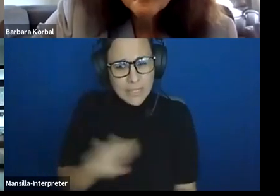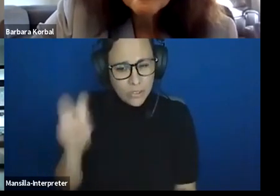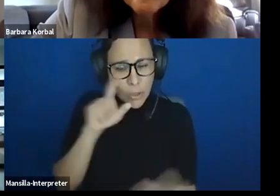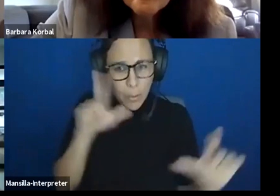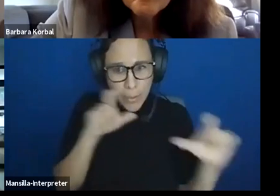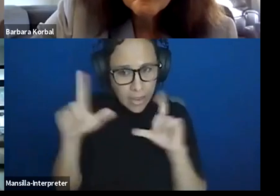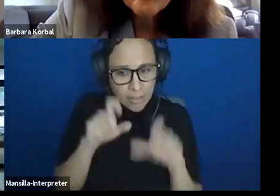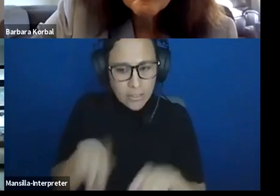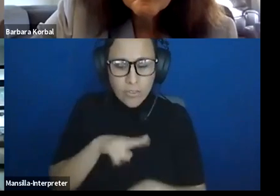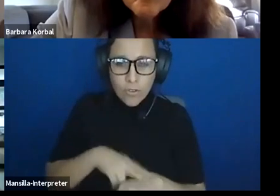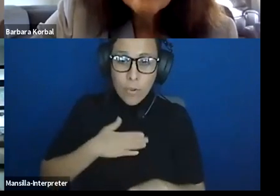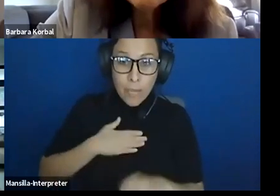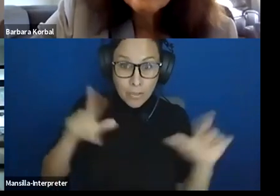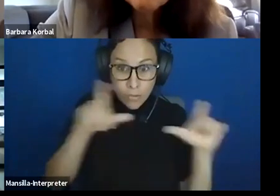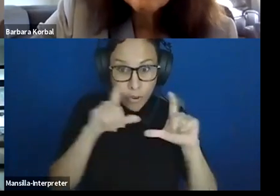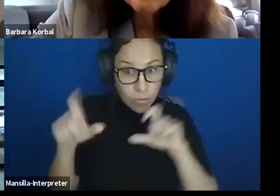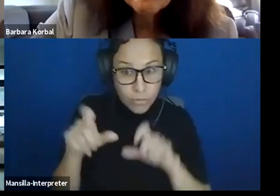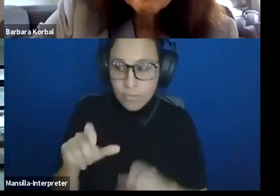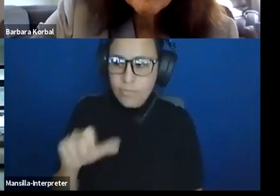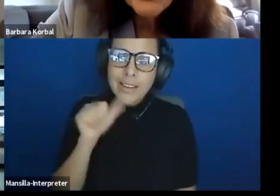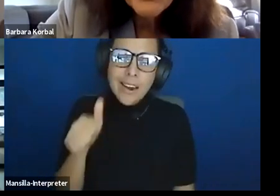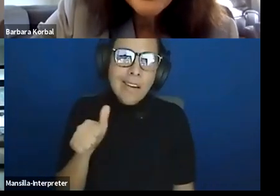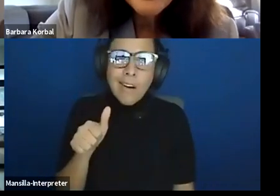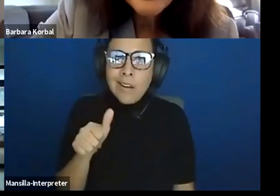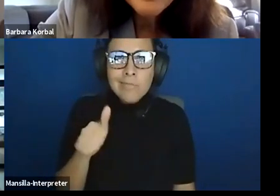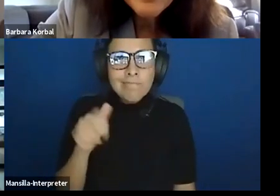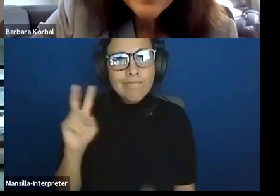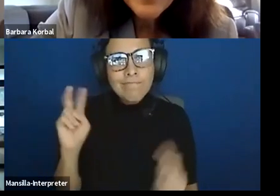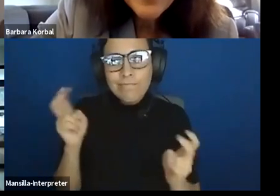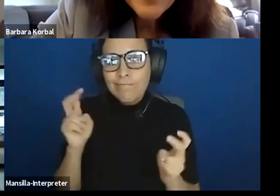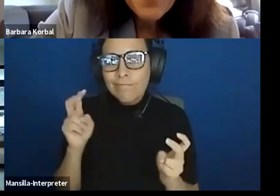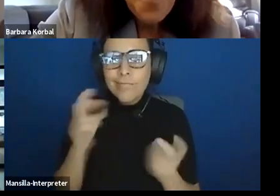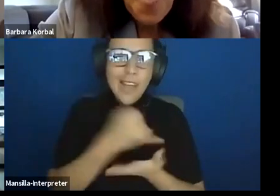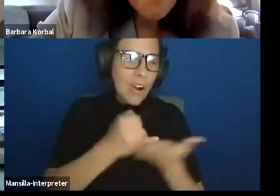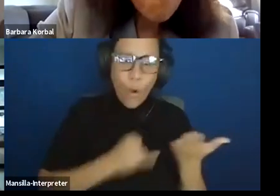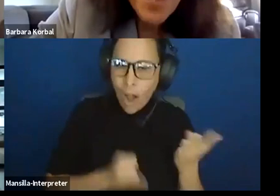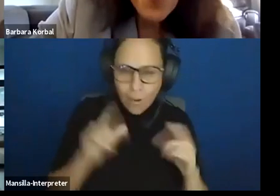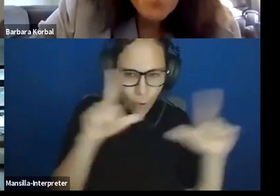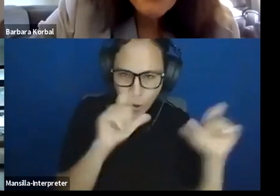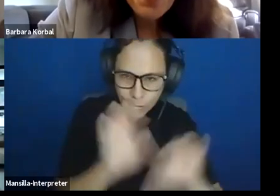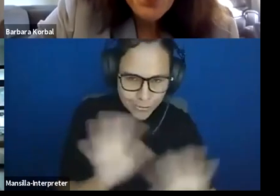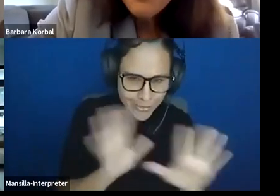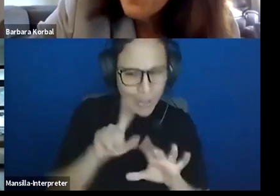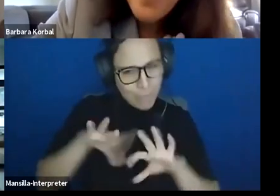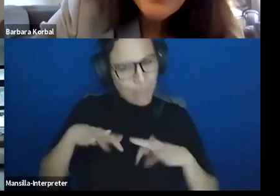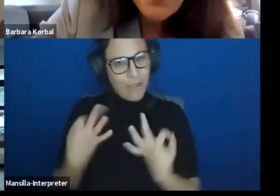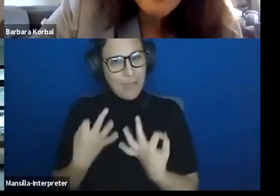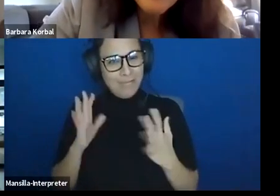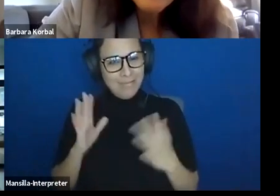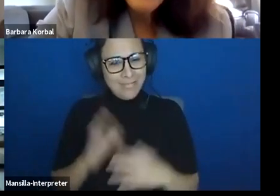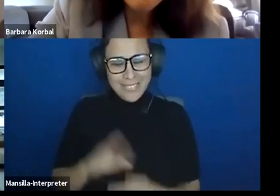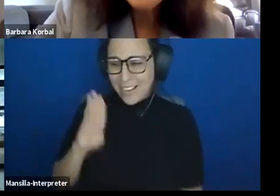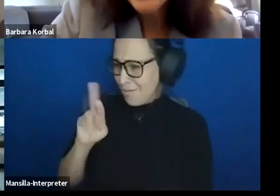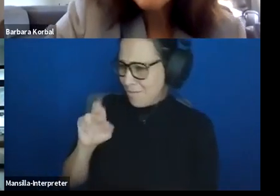Of course, they're my photography, but they're not meant to be, you know, art photography, if you want to make the distinction. No, that's